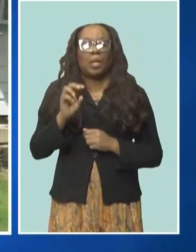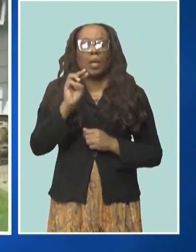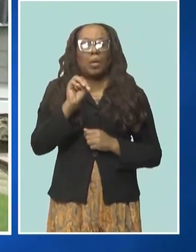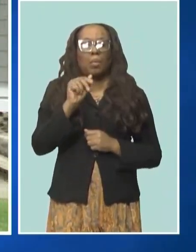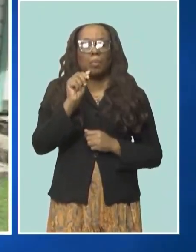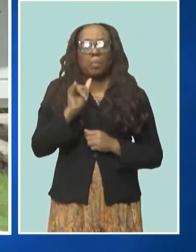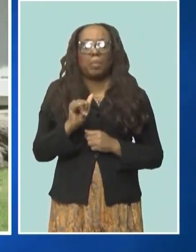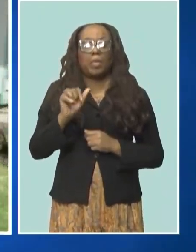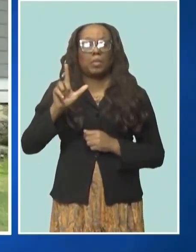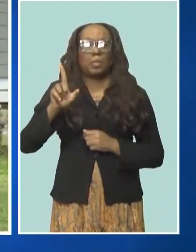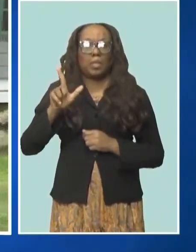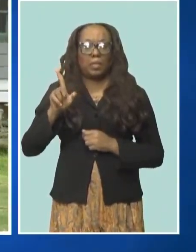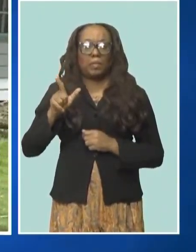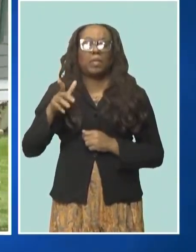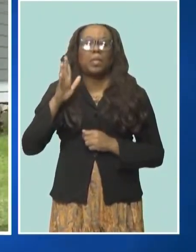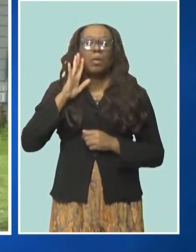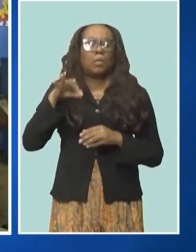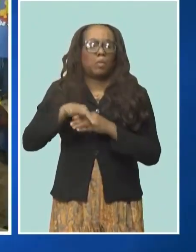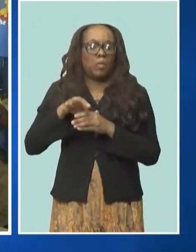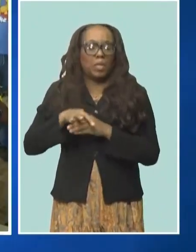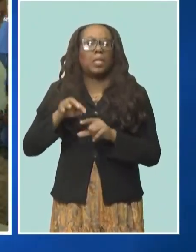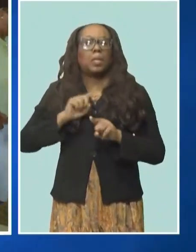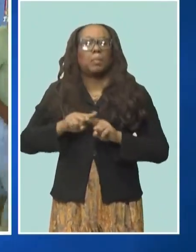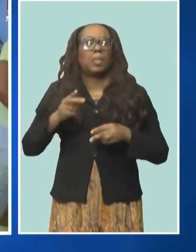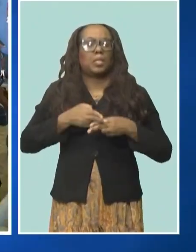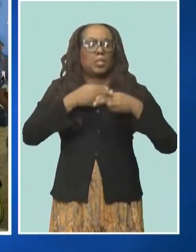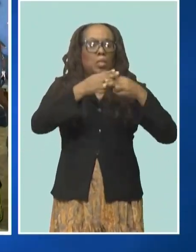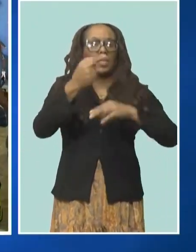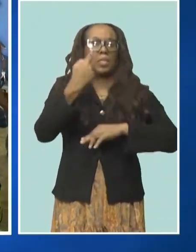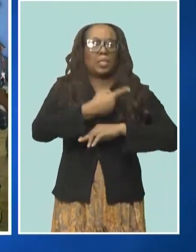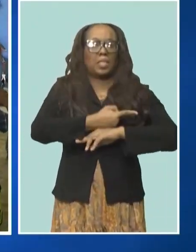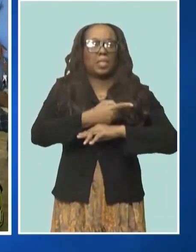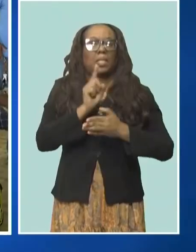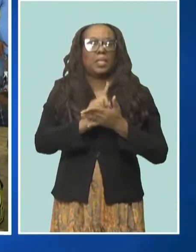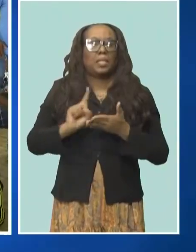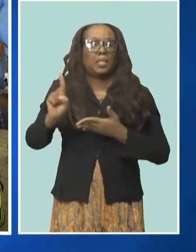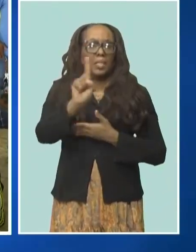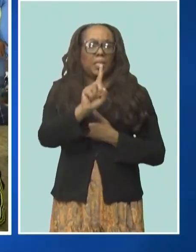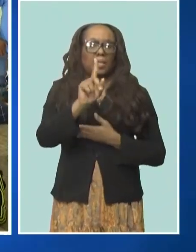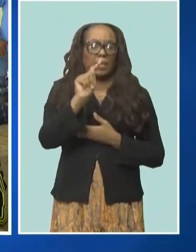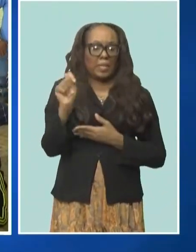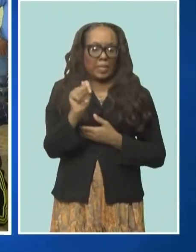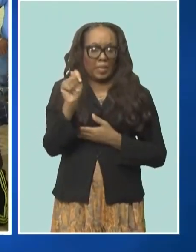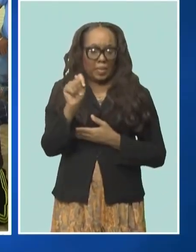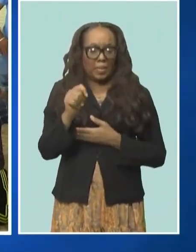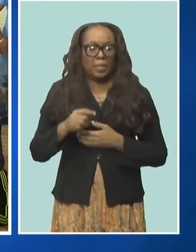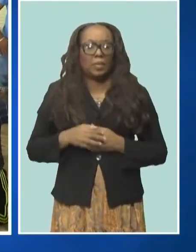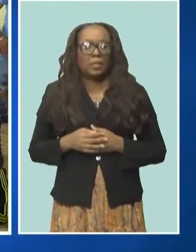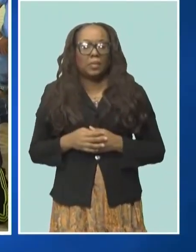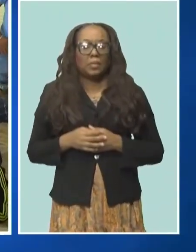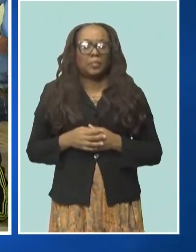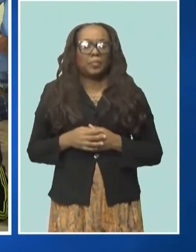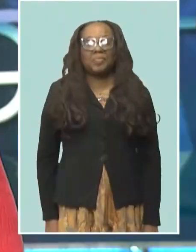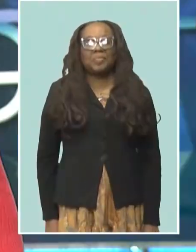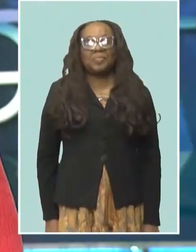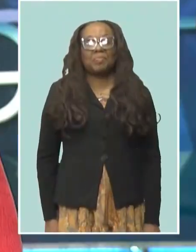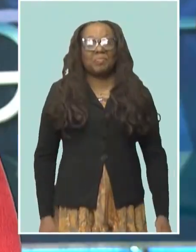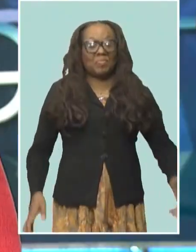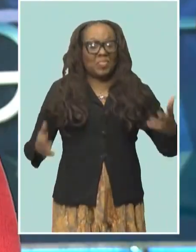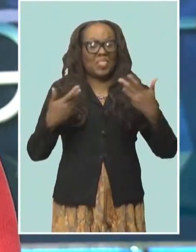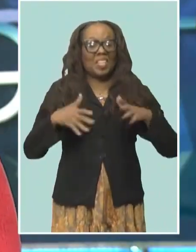21st after nomination day next Tuesday. Trevor Thorpe, CBC News.